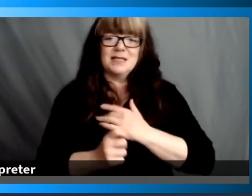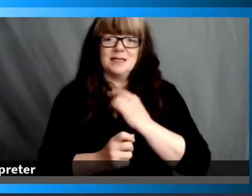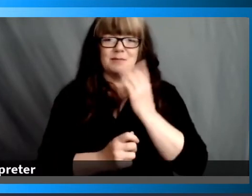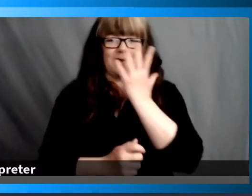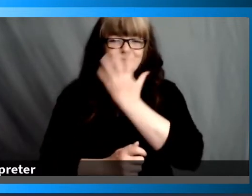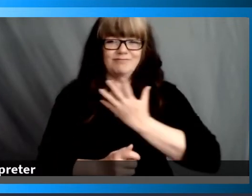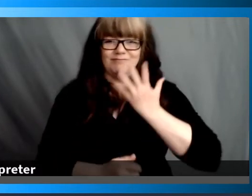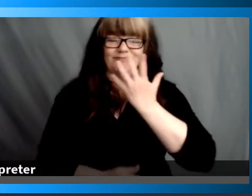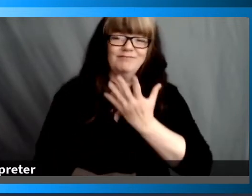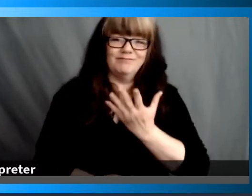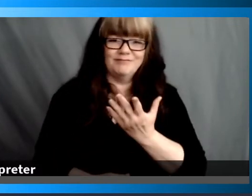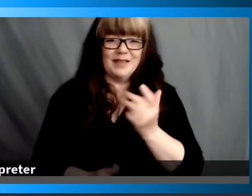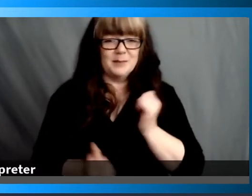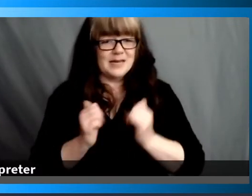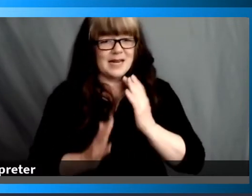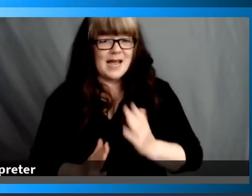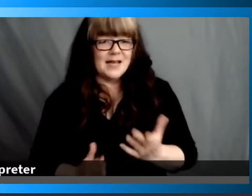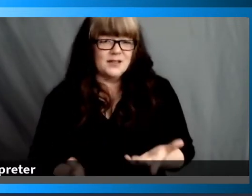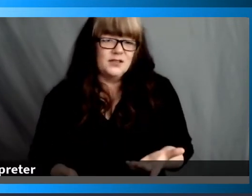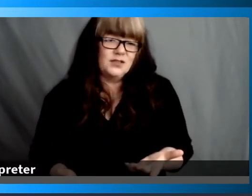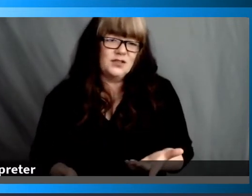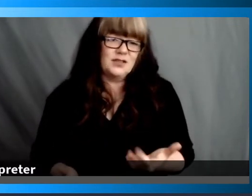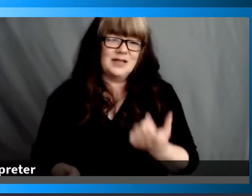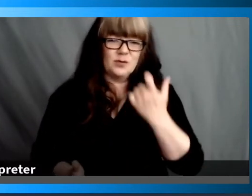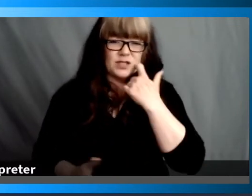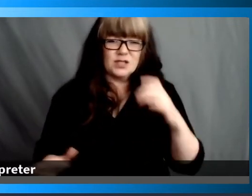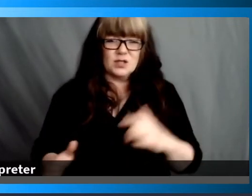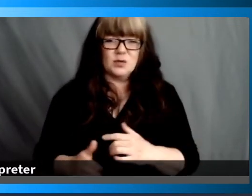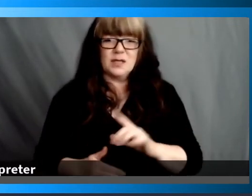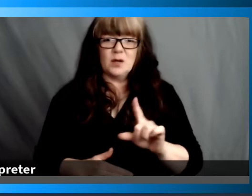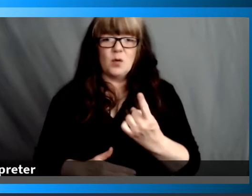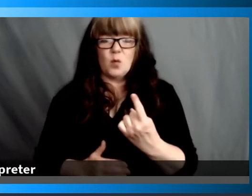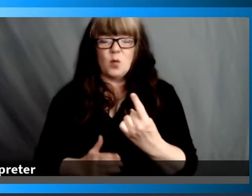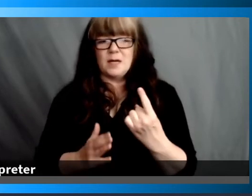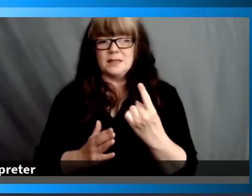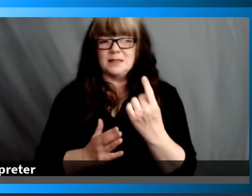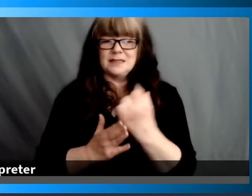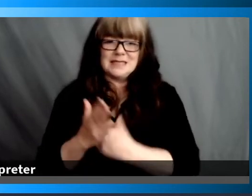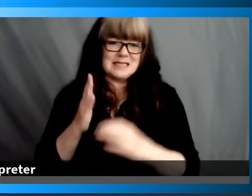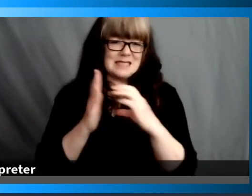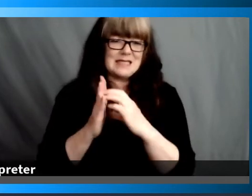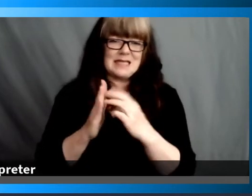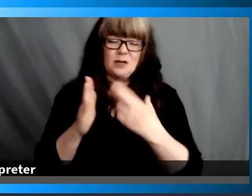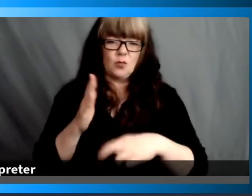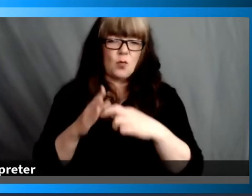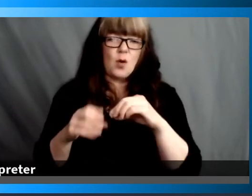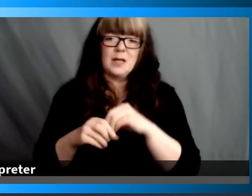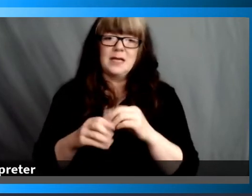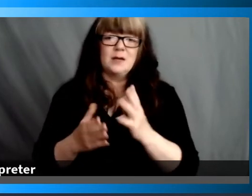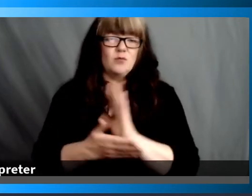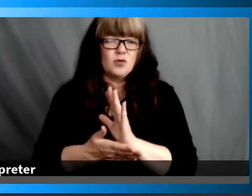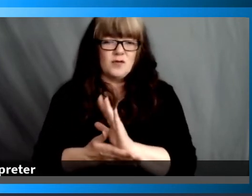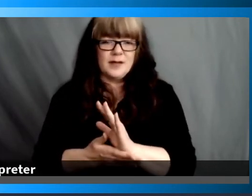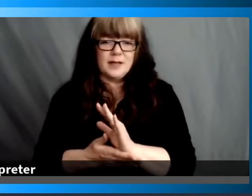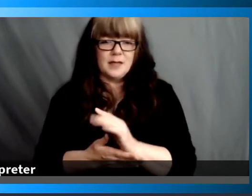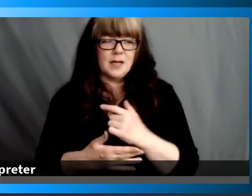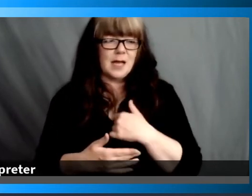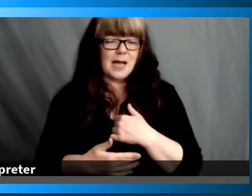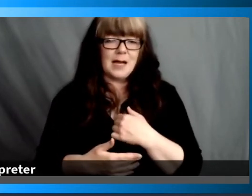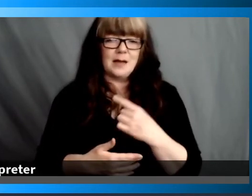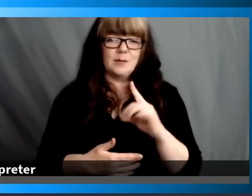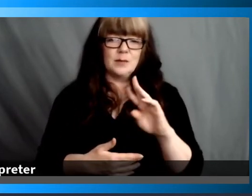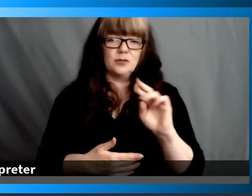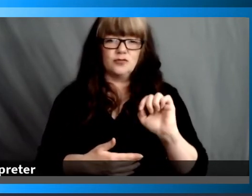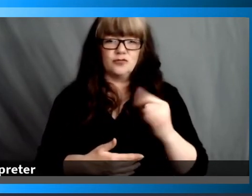all about it. As an actor, like even I was just doing like a one scene role in this movie and it's like a drug addict. And I was